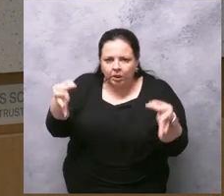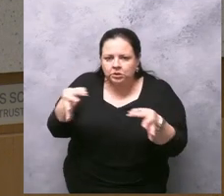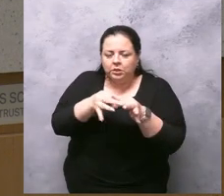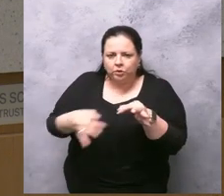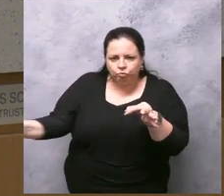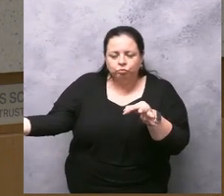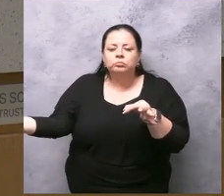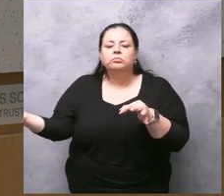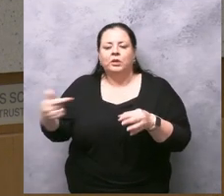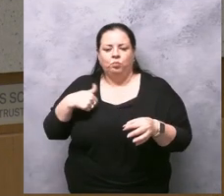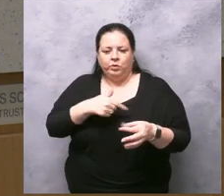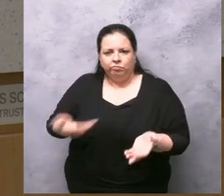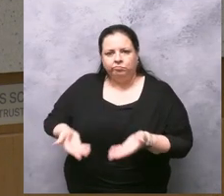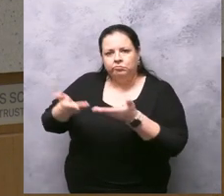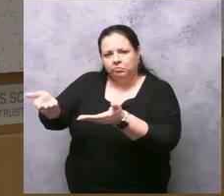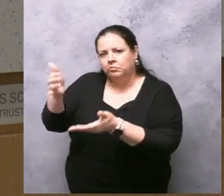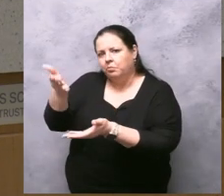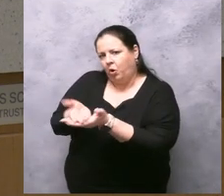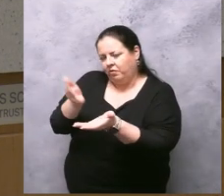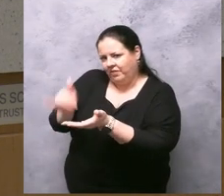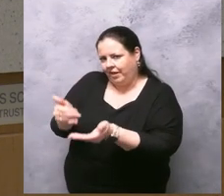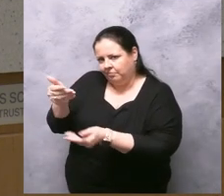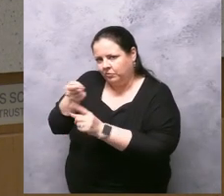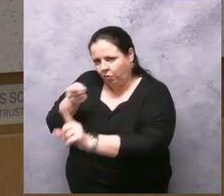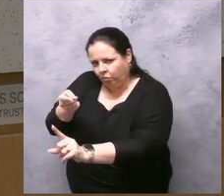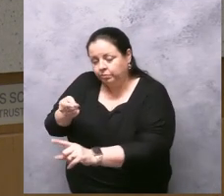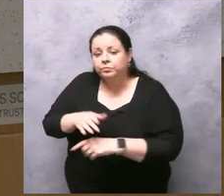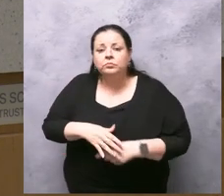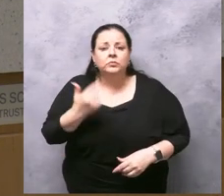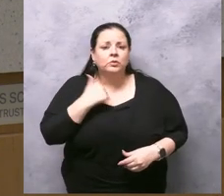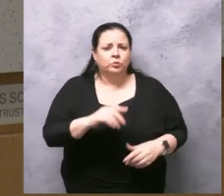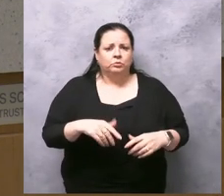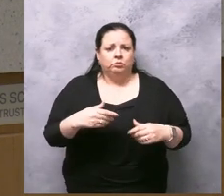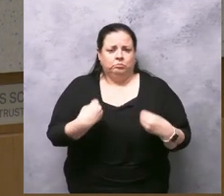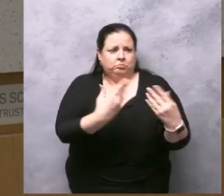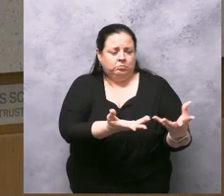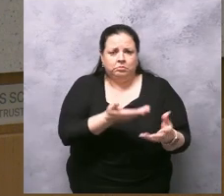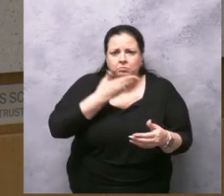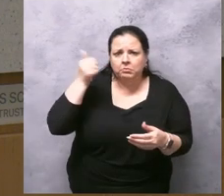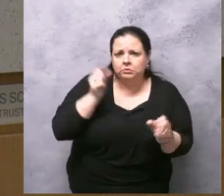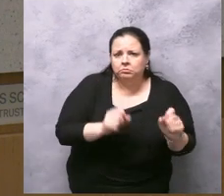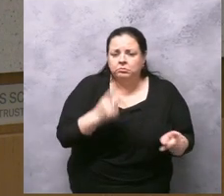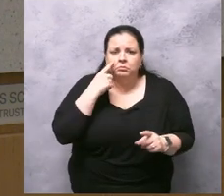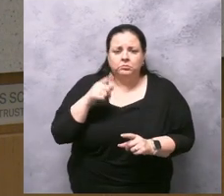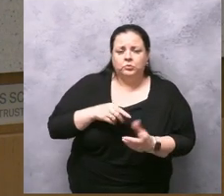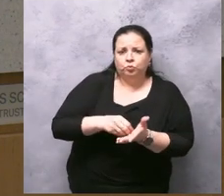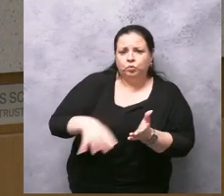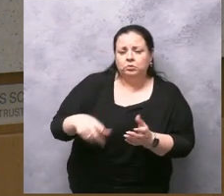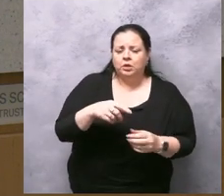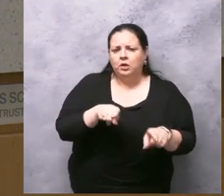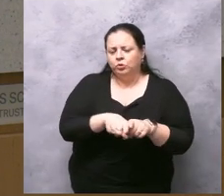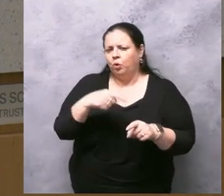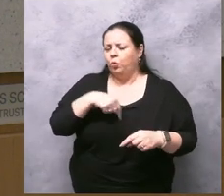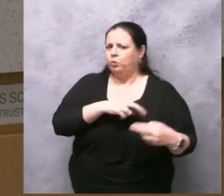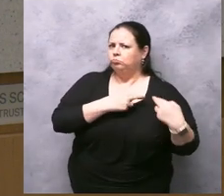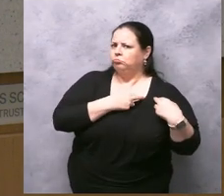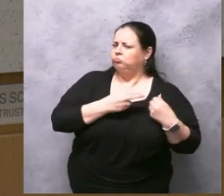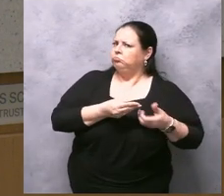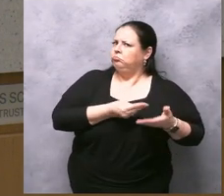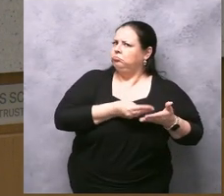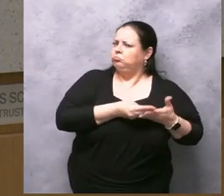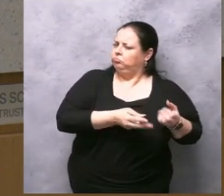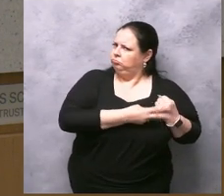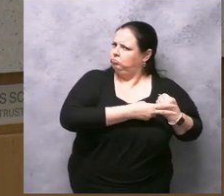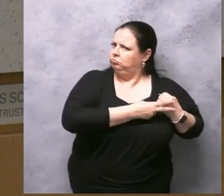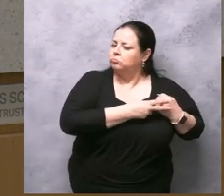forth as part of that exercise. We are working to give our students the best opportunity for their education while being responsible stewards of our budget. Thank you to